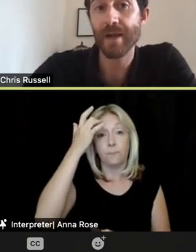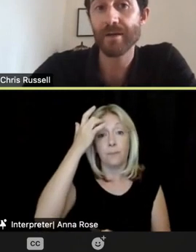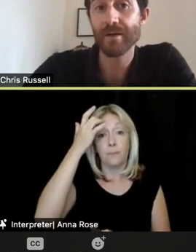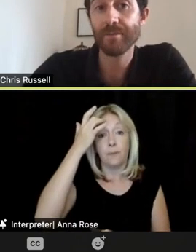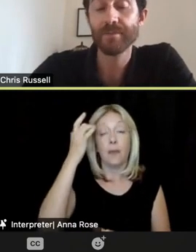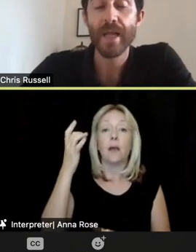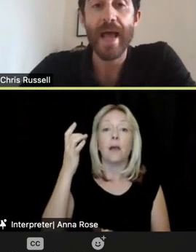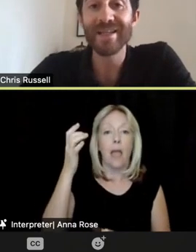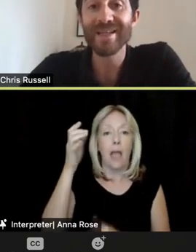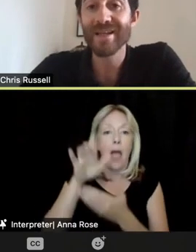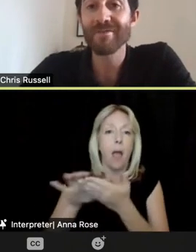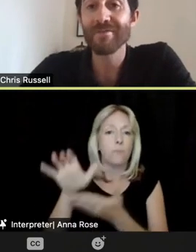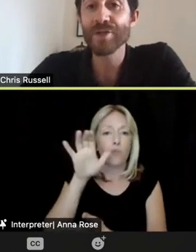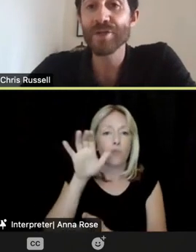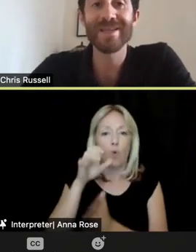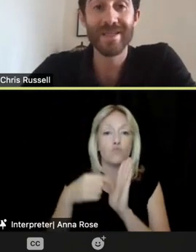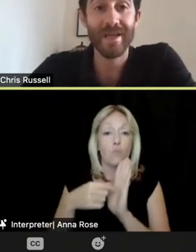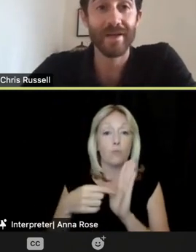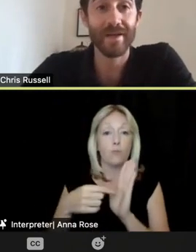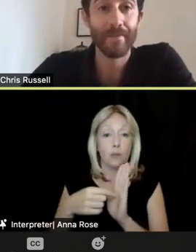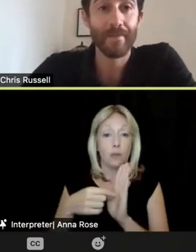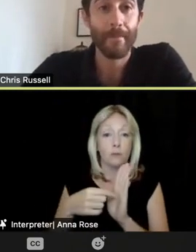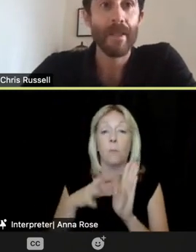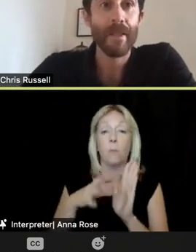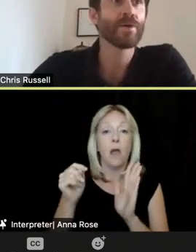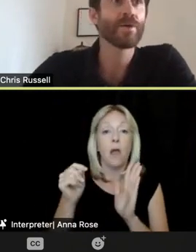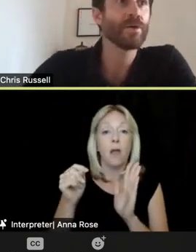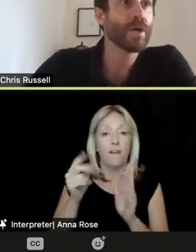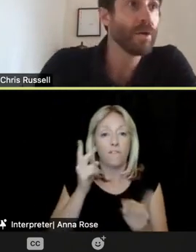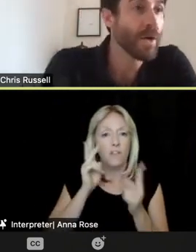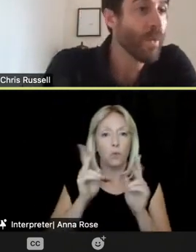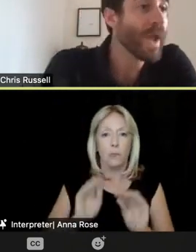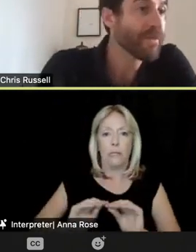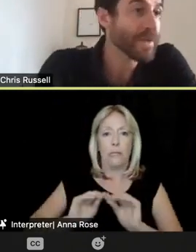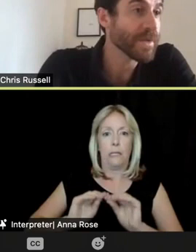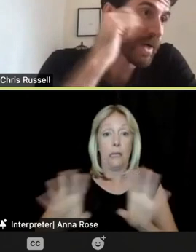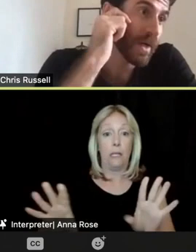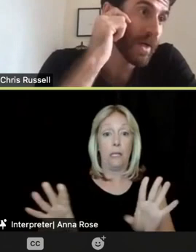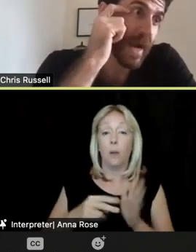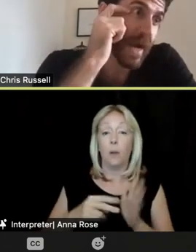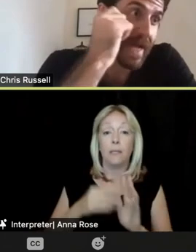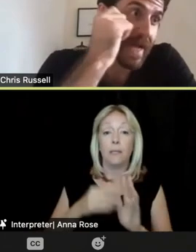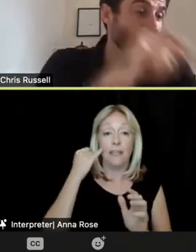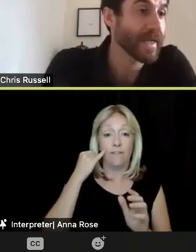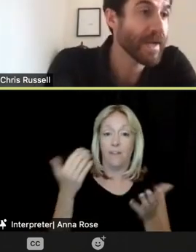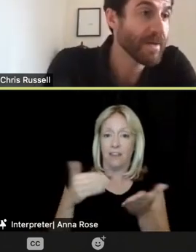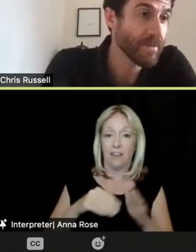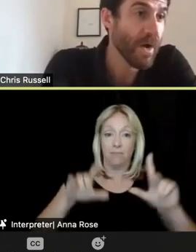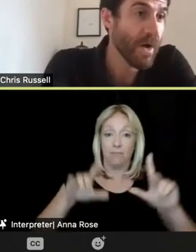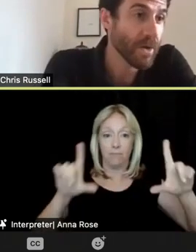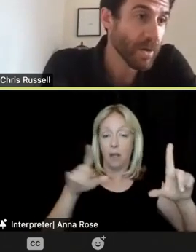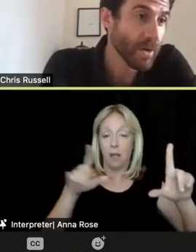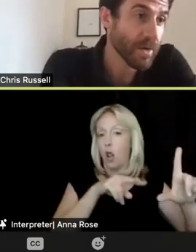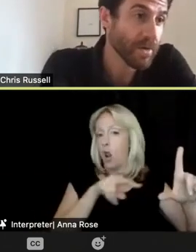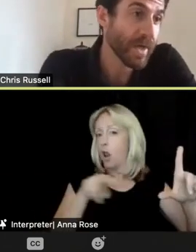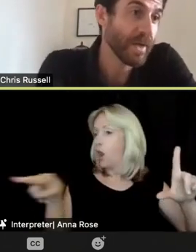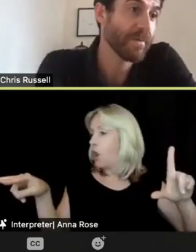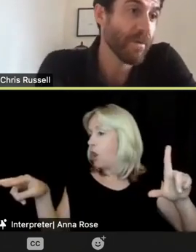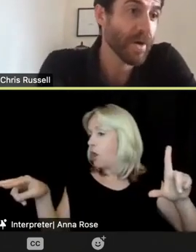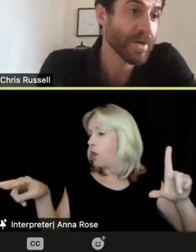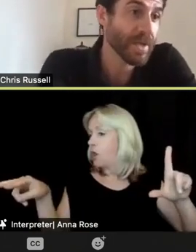conceptually abstract, at least they're visually distinct. So you can look away from the screen, try your test again,